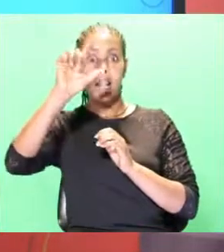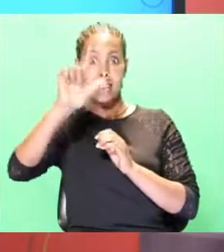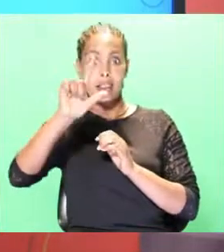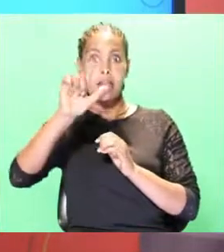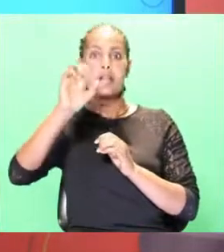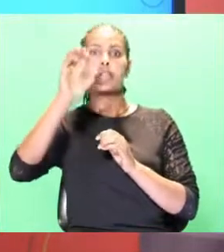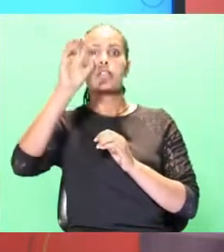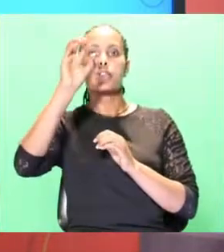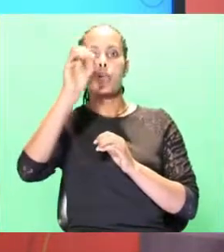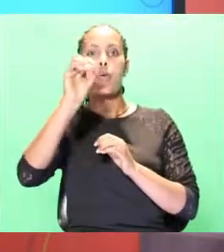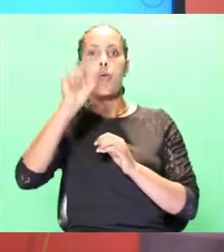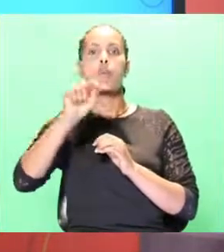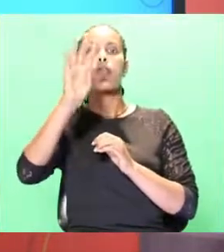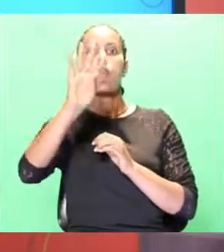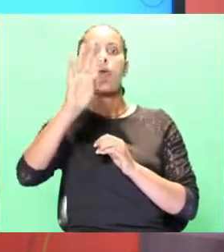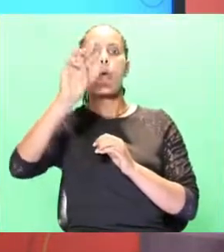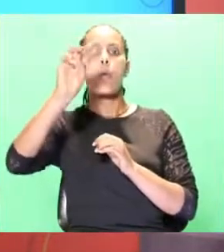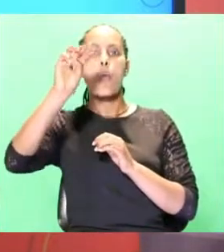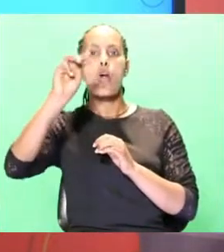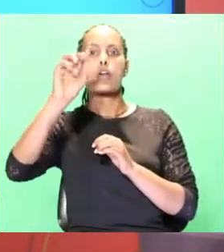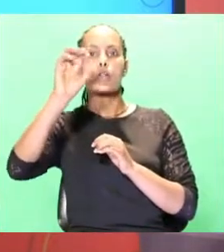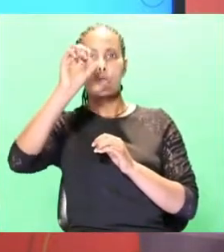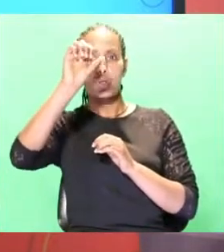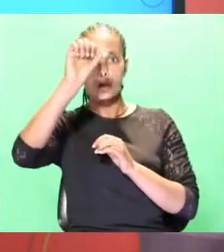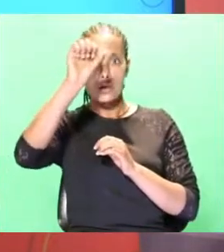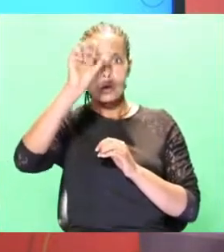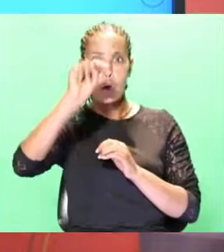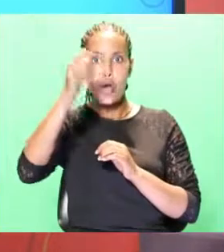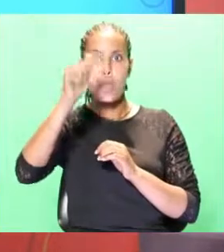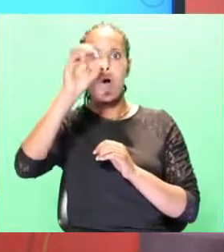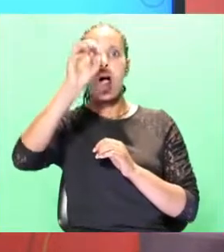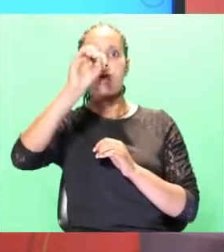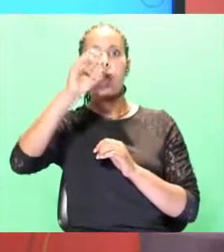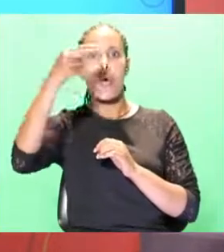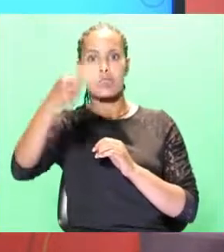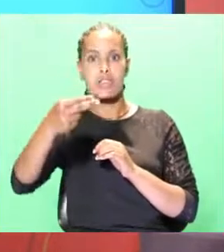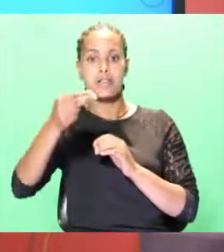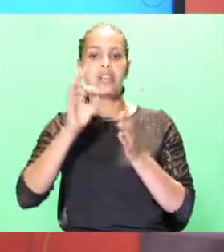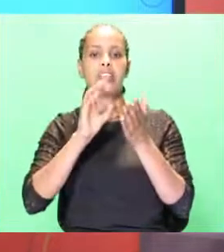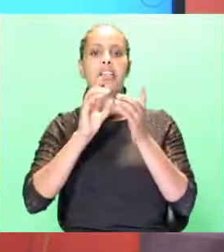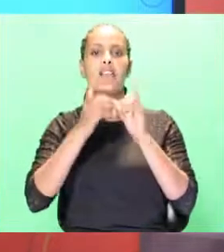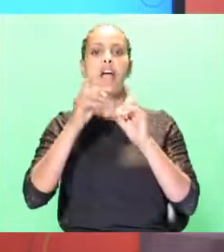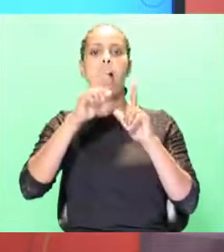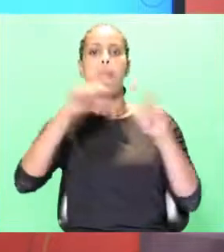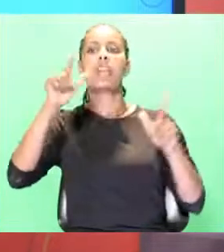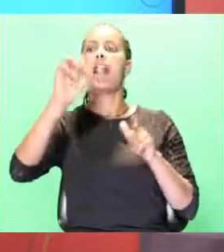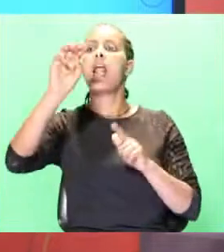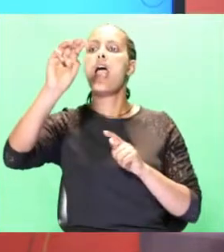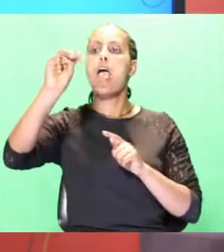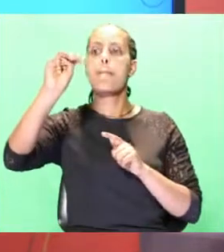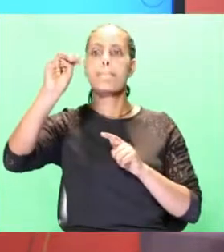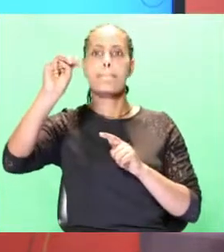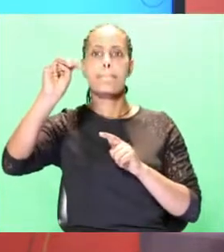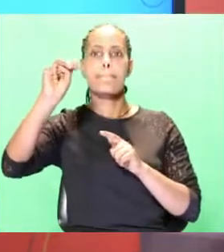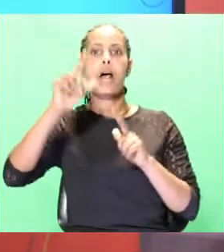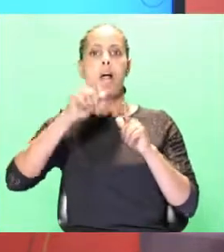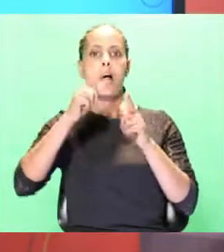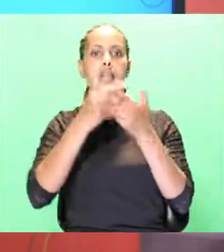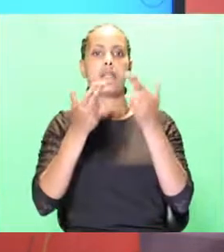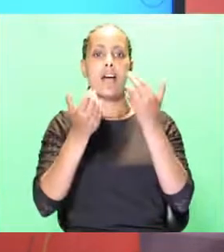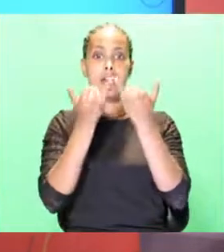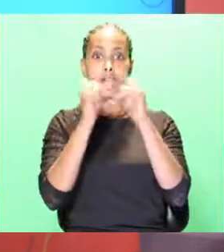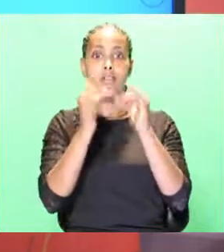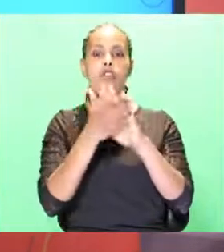a 0.4 molar of sodium hydroxide? Molarity by definition, capital M equal number of mole divided